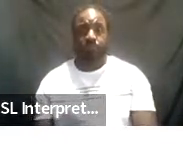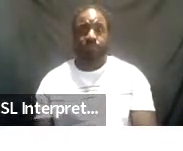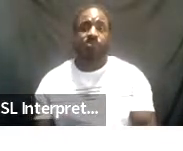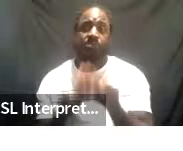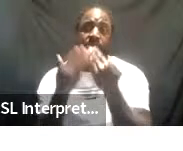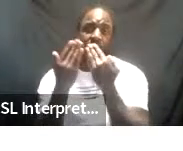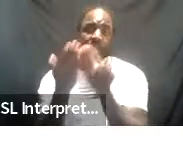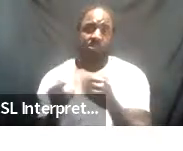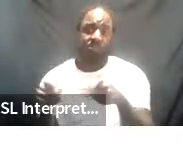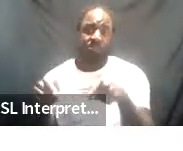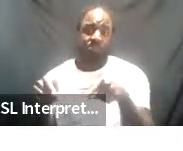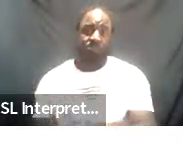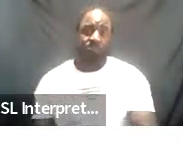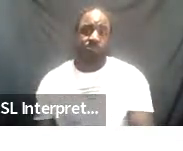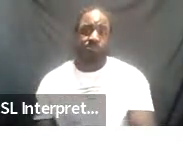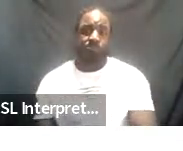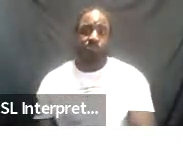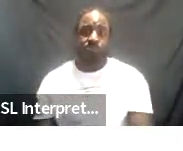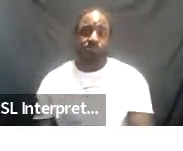Thank you.